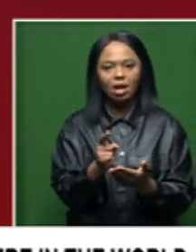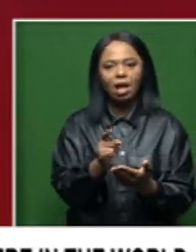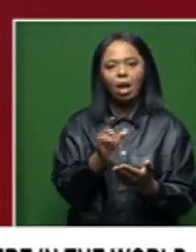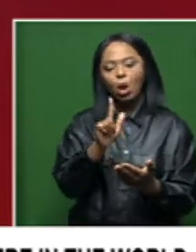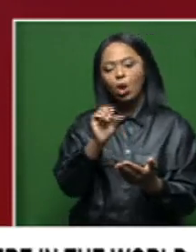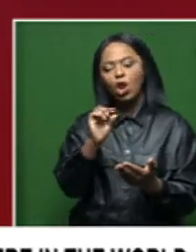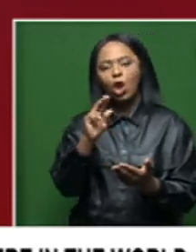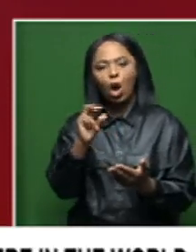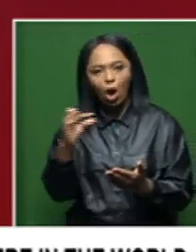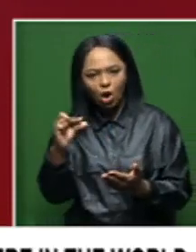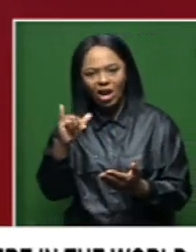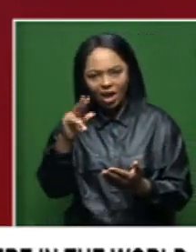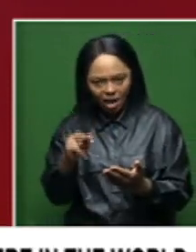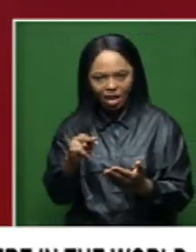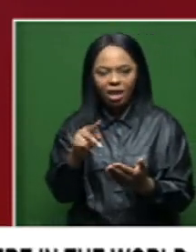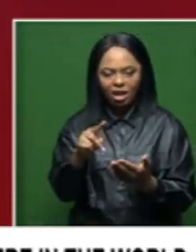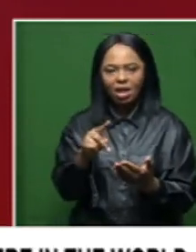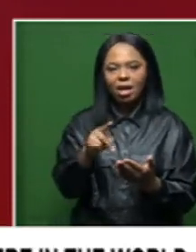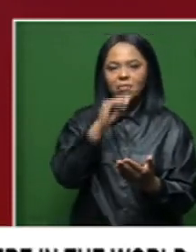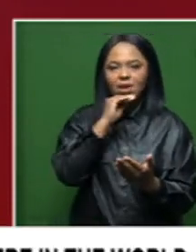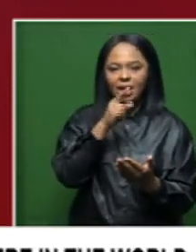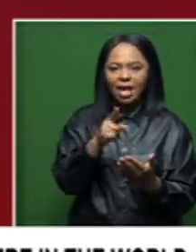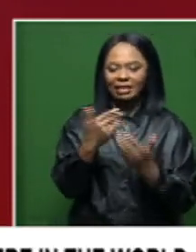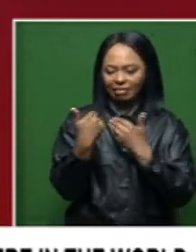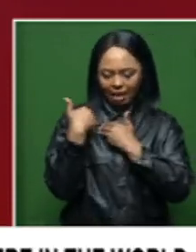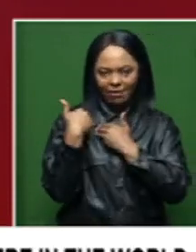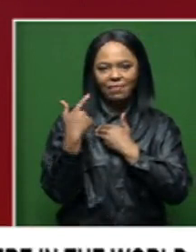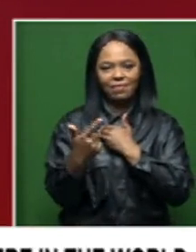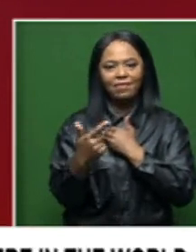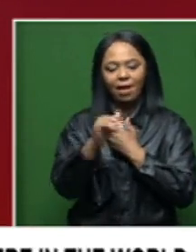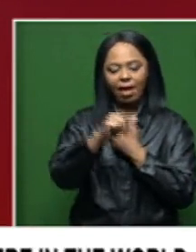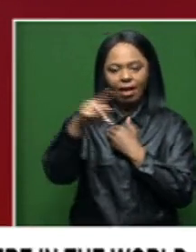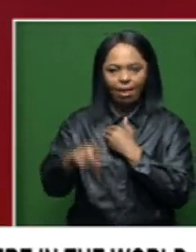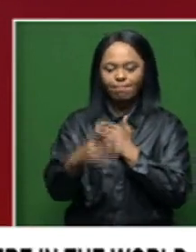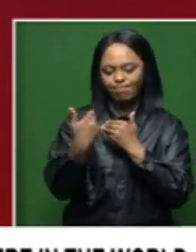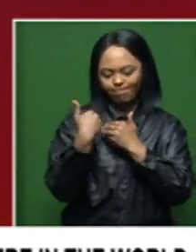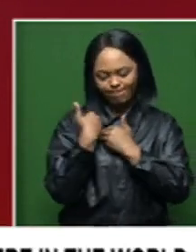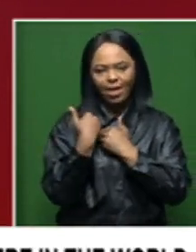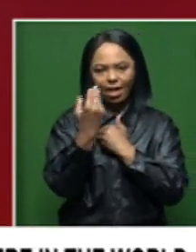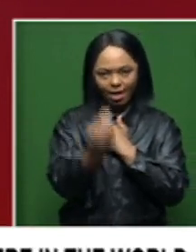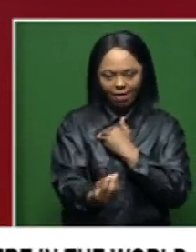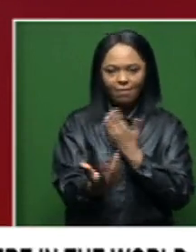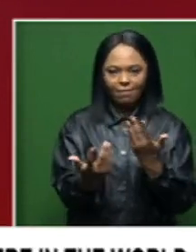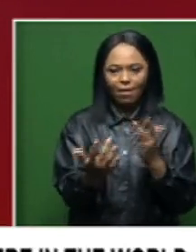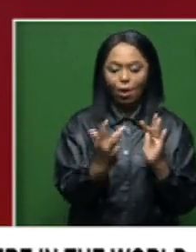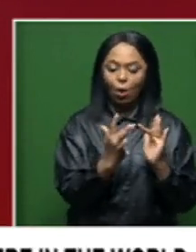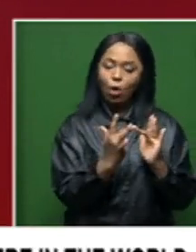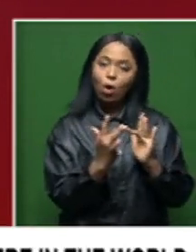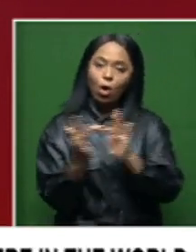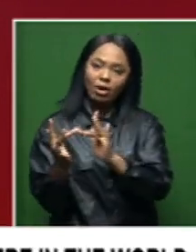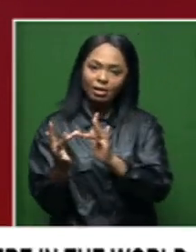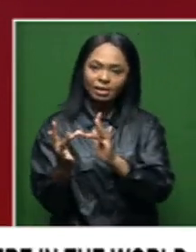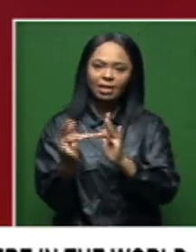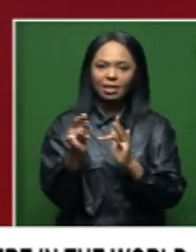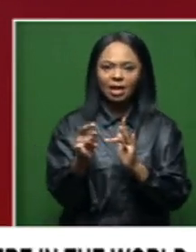obviously the platform is very highly secured digitally. Everything is encrypted. So for the connection, there's